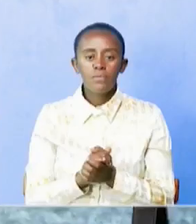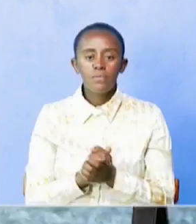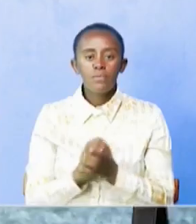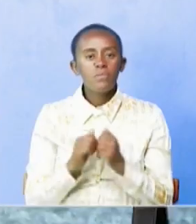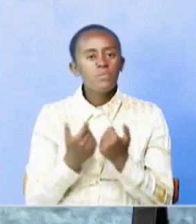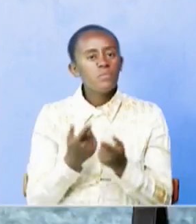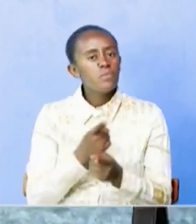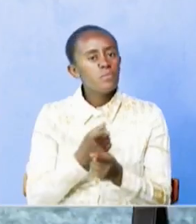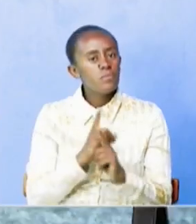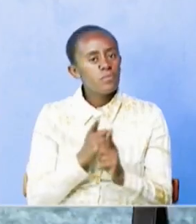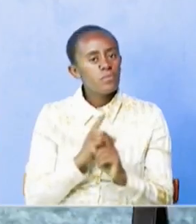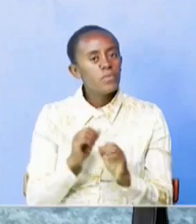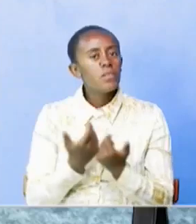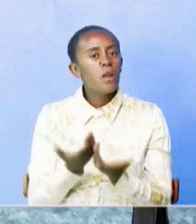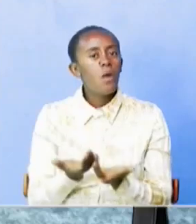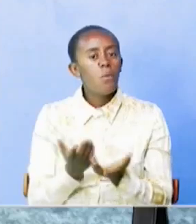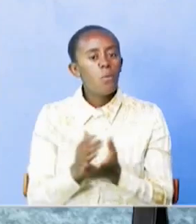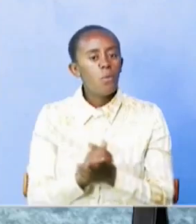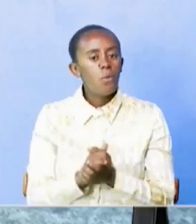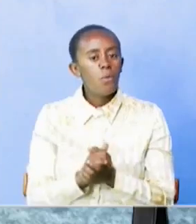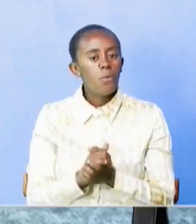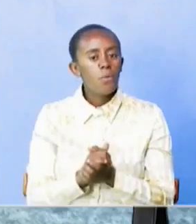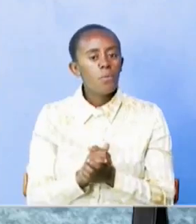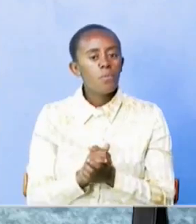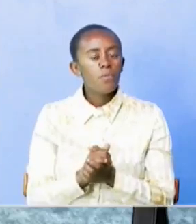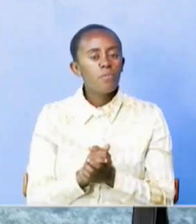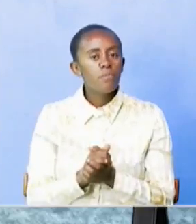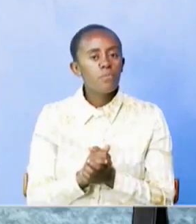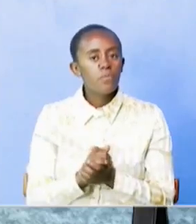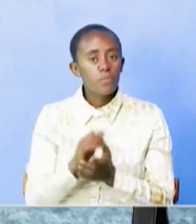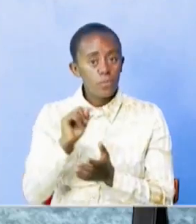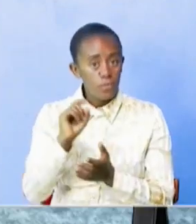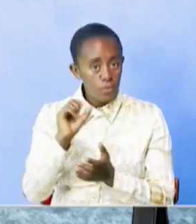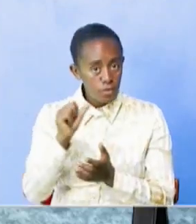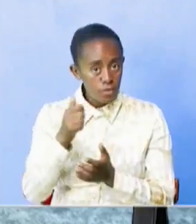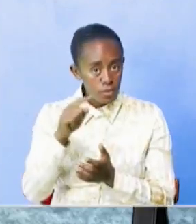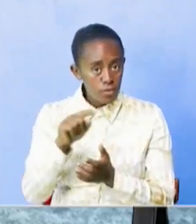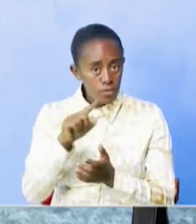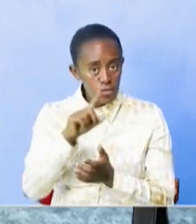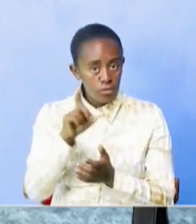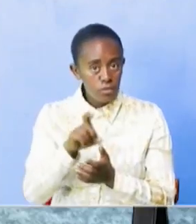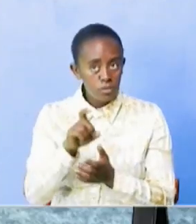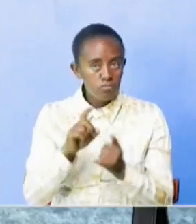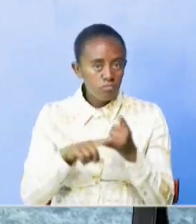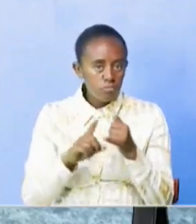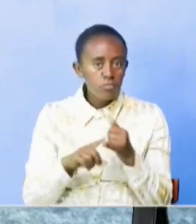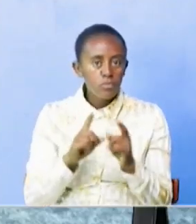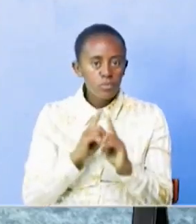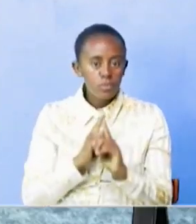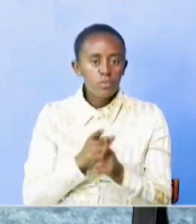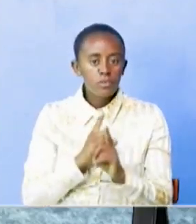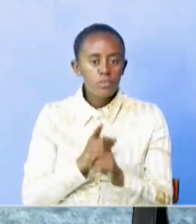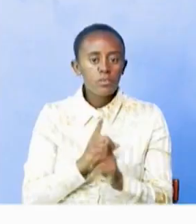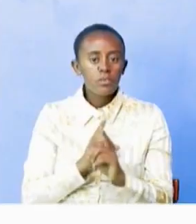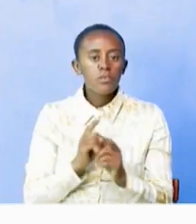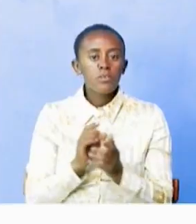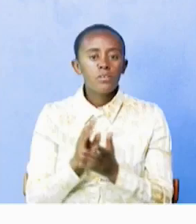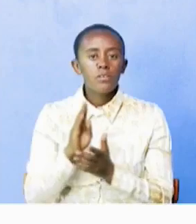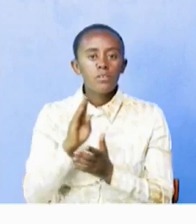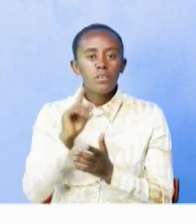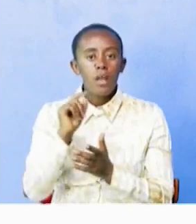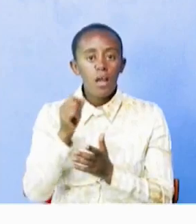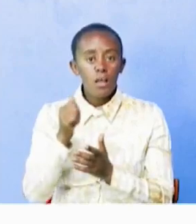How do we answer tag questions? Tag questions are usually answered by what?